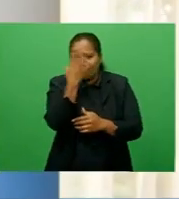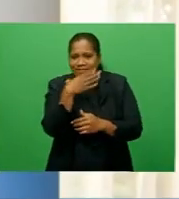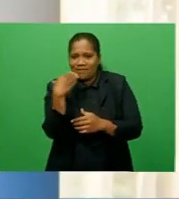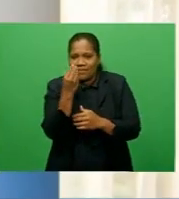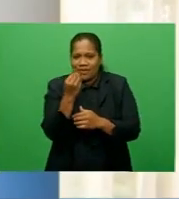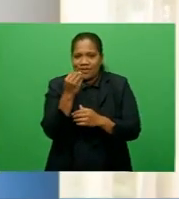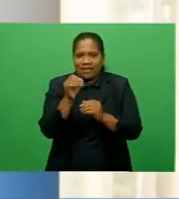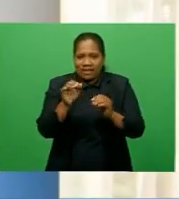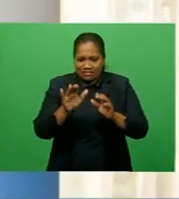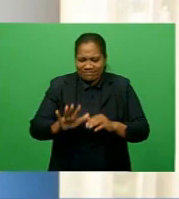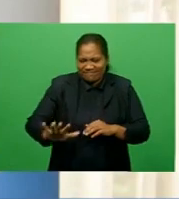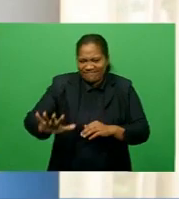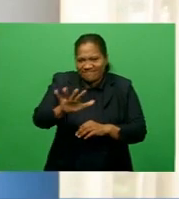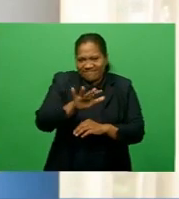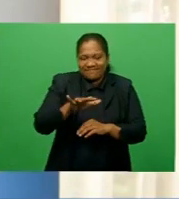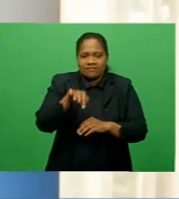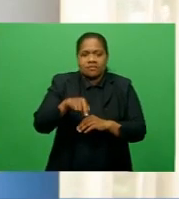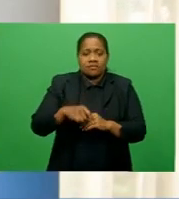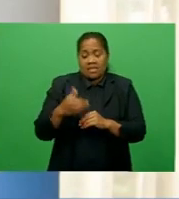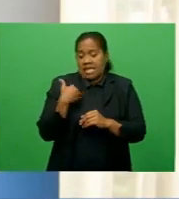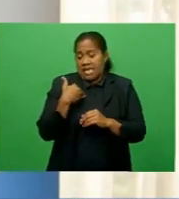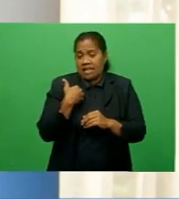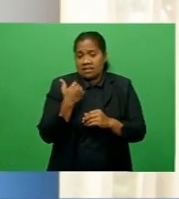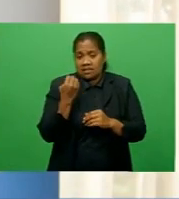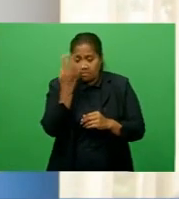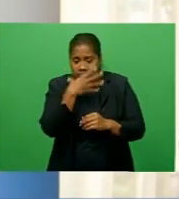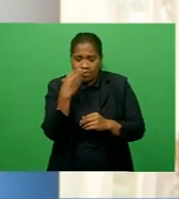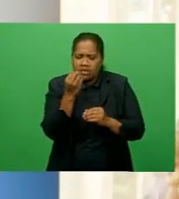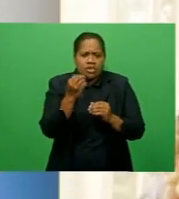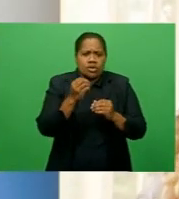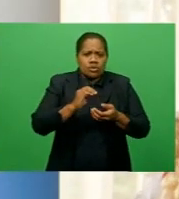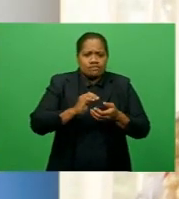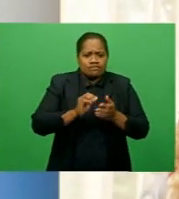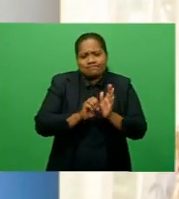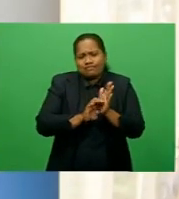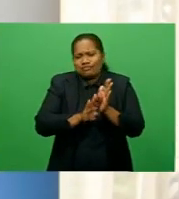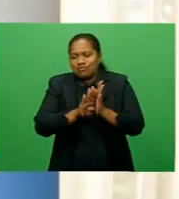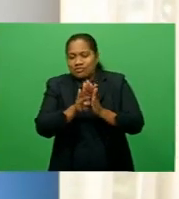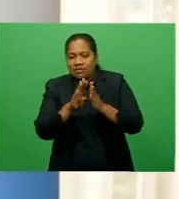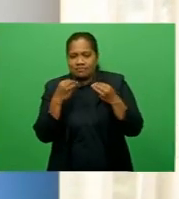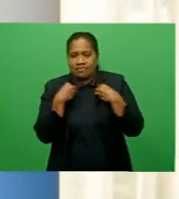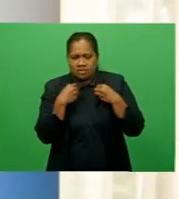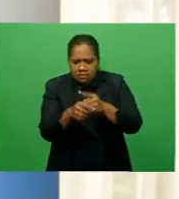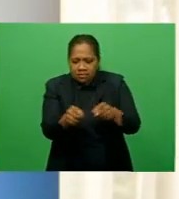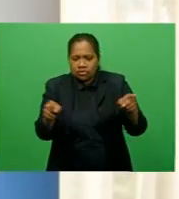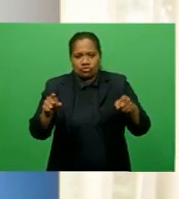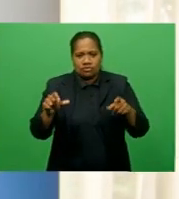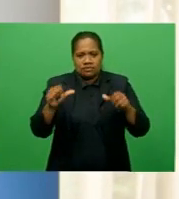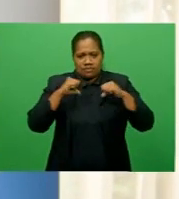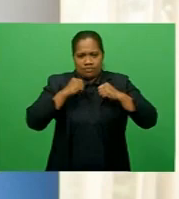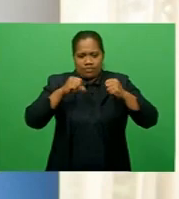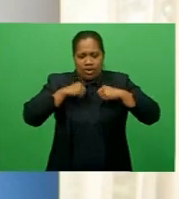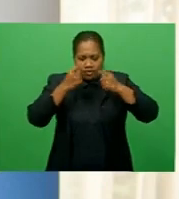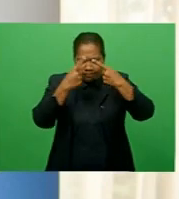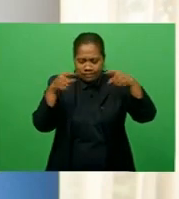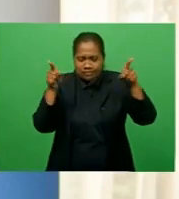industry is a growing business, and you should all be proud of being graduated at this reputable